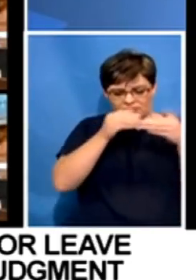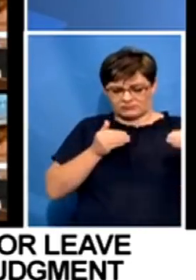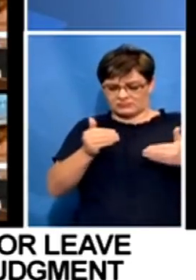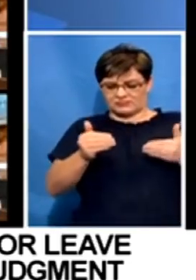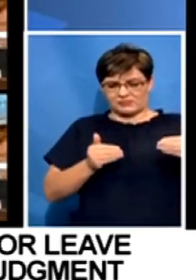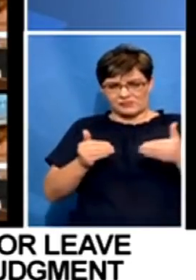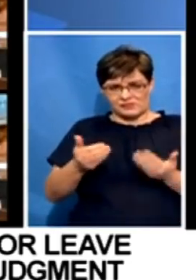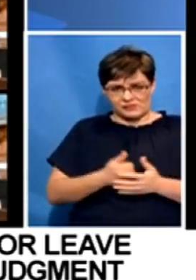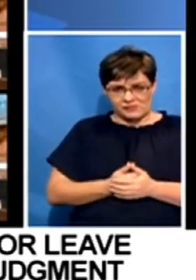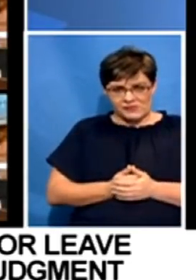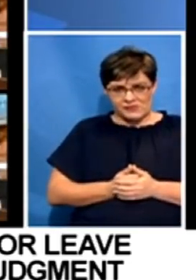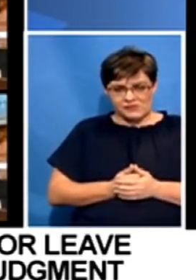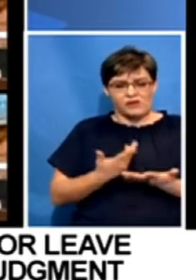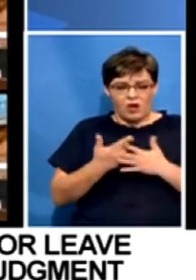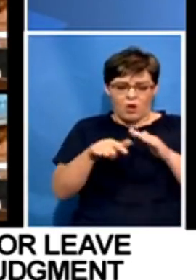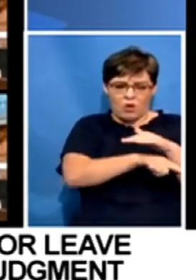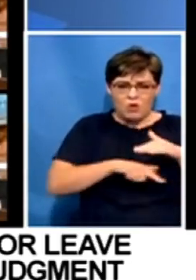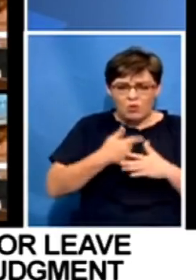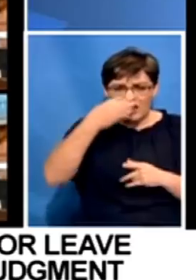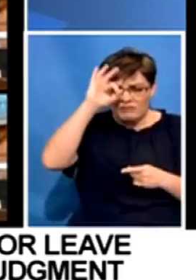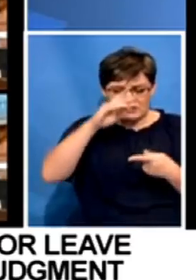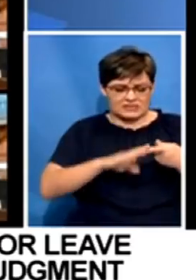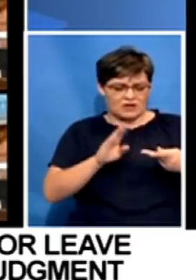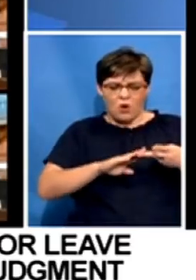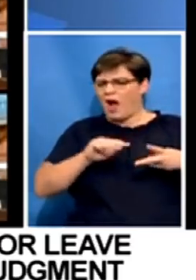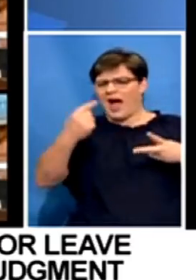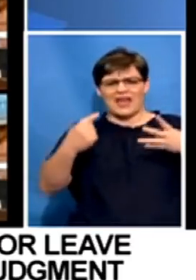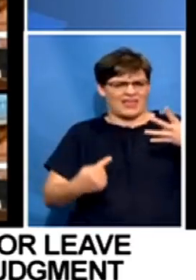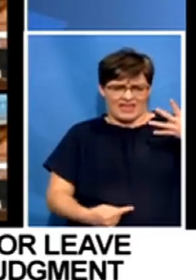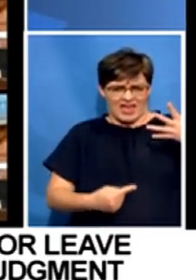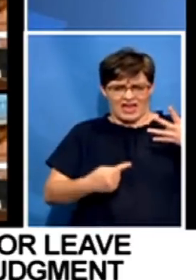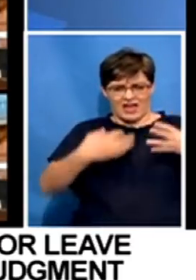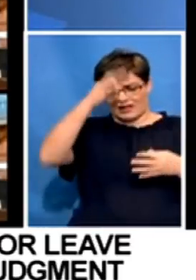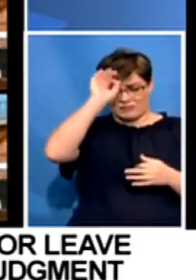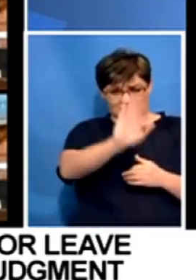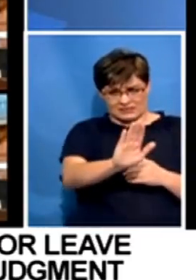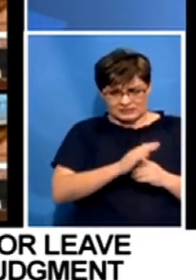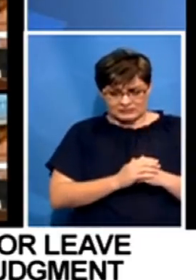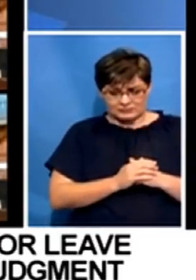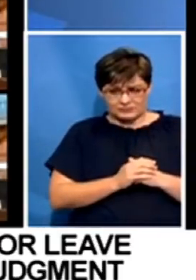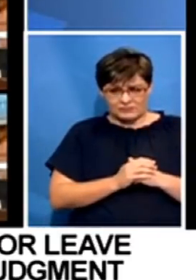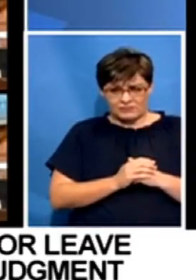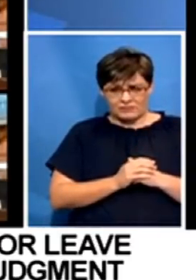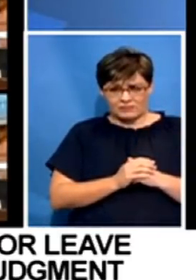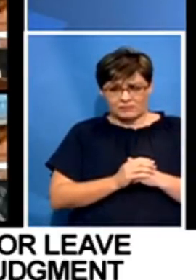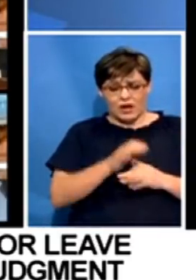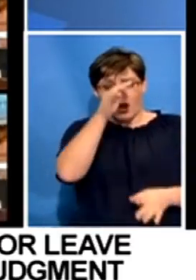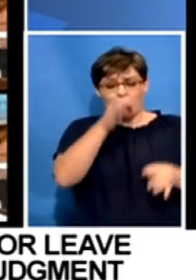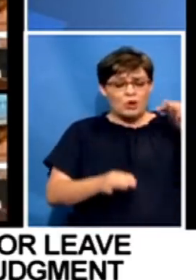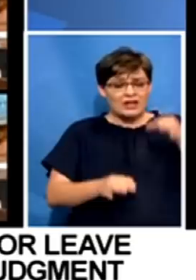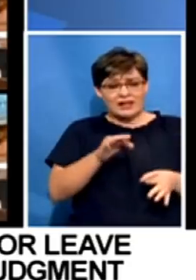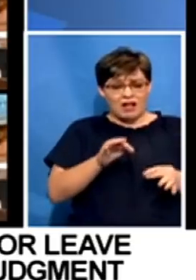government or any other sphere of government. Therefore, the conduct of a political party in its